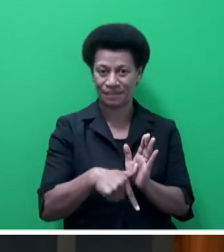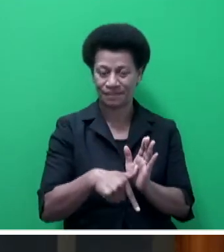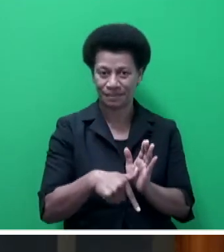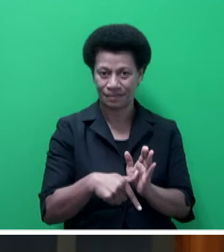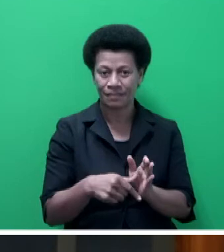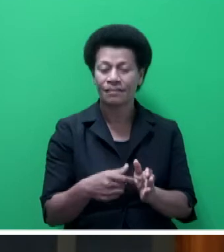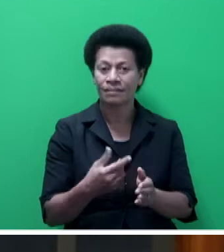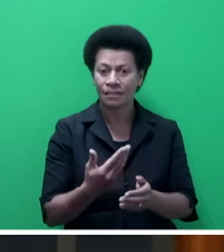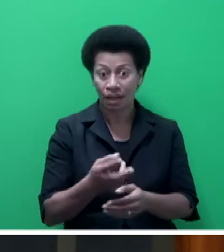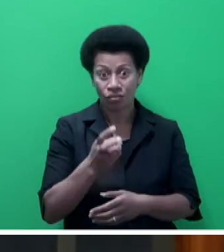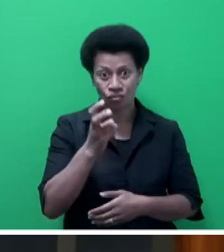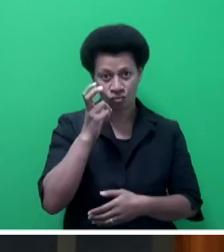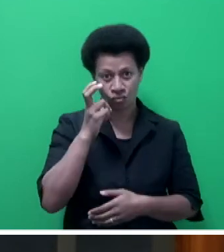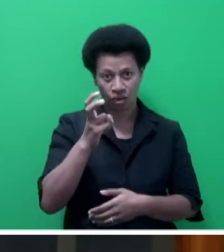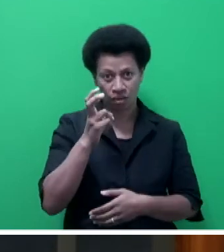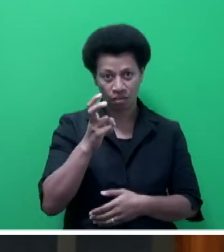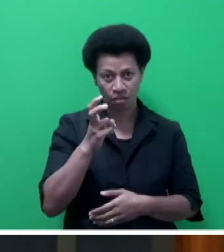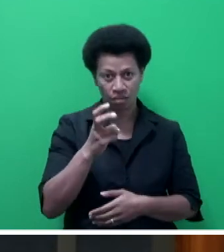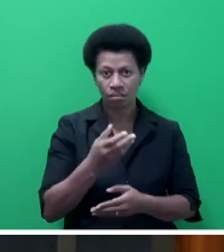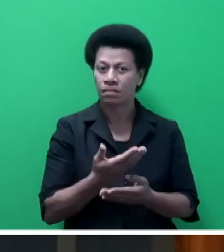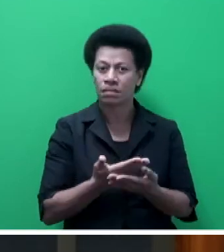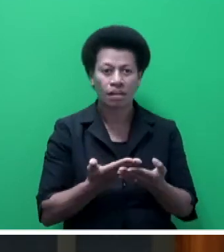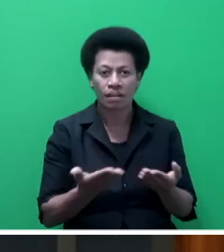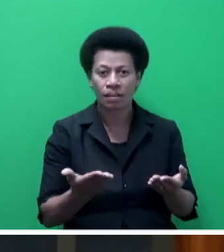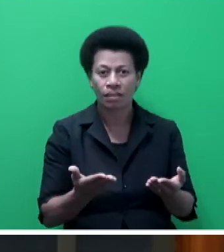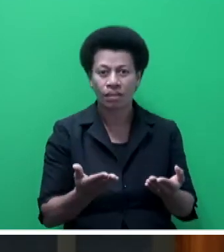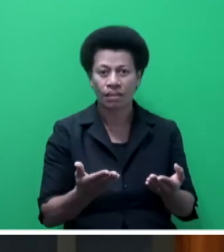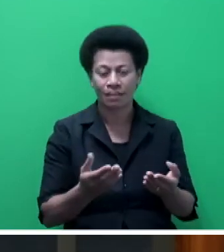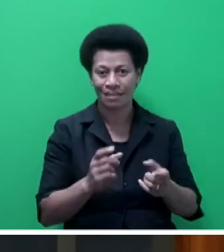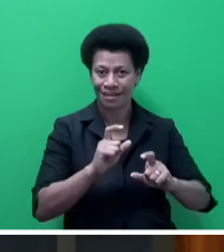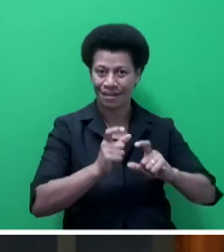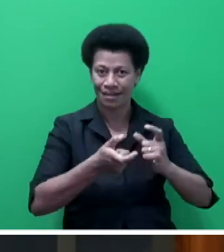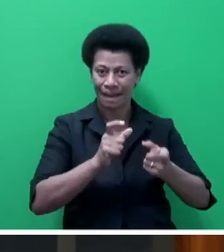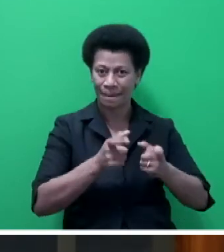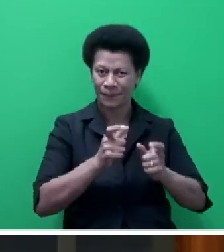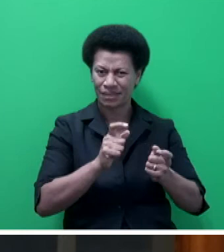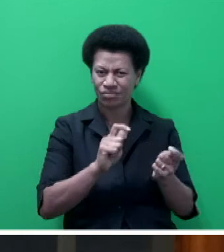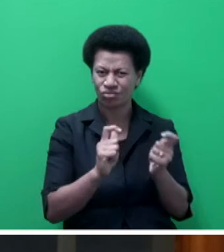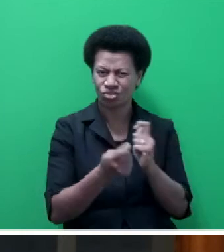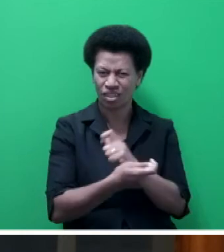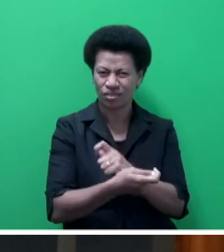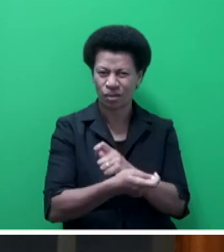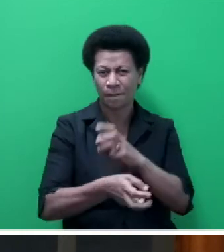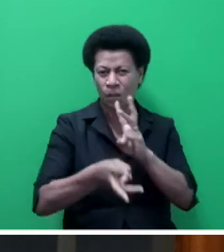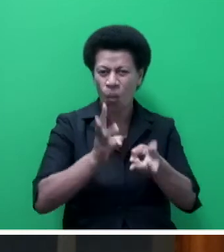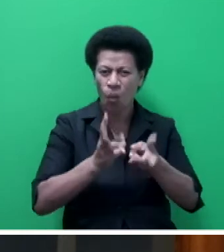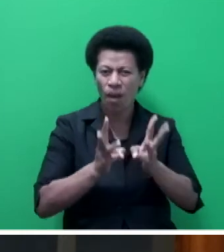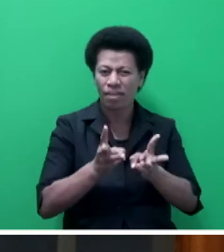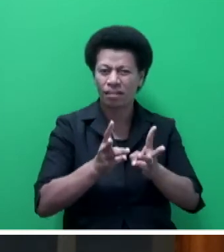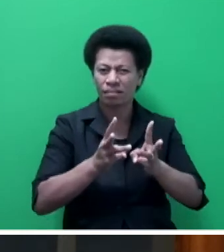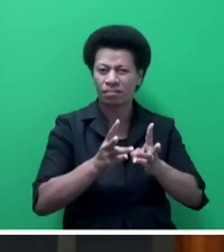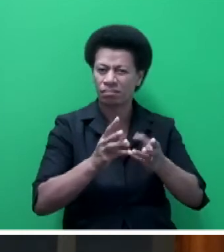empowerment training on climate change have been an ongoing program for my ministry.